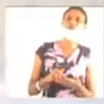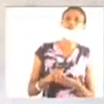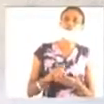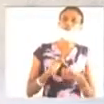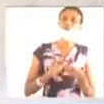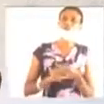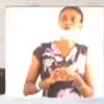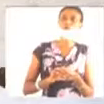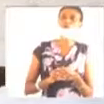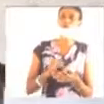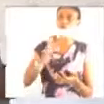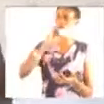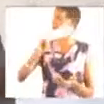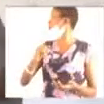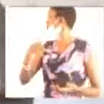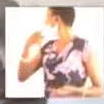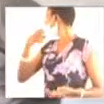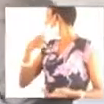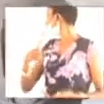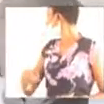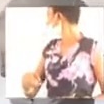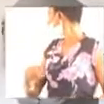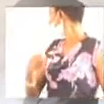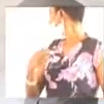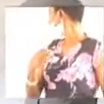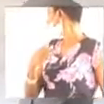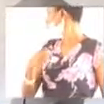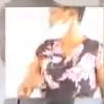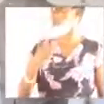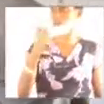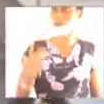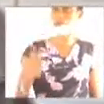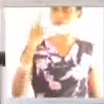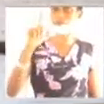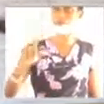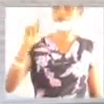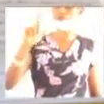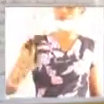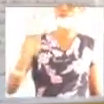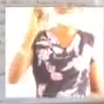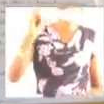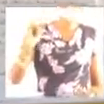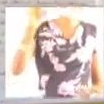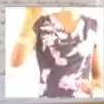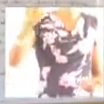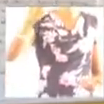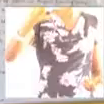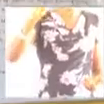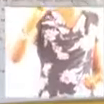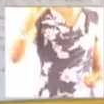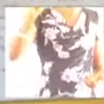Another point or attitude that we can see in the life of drug addicts